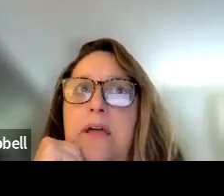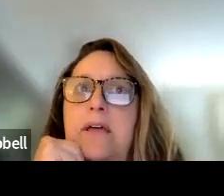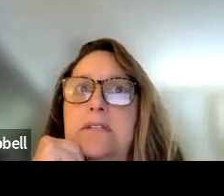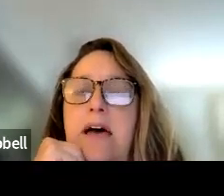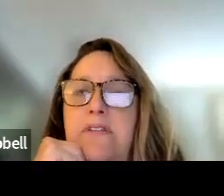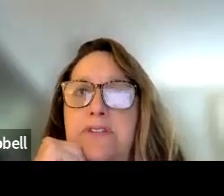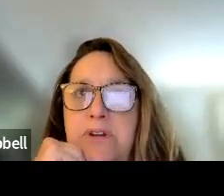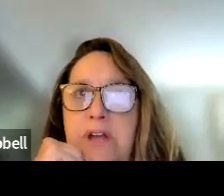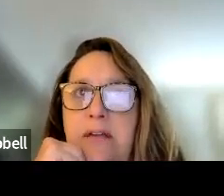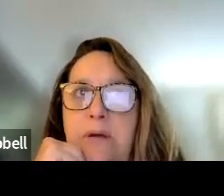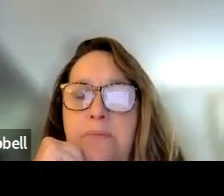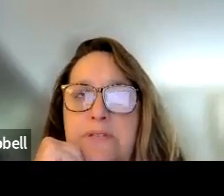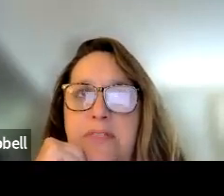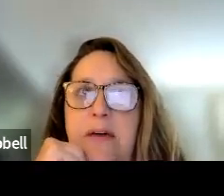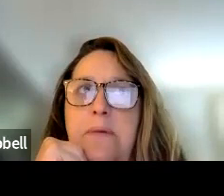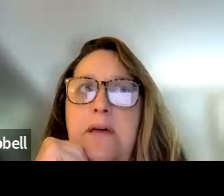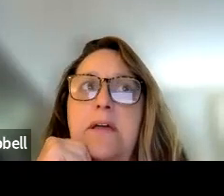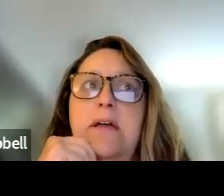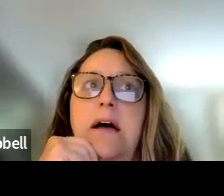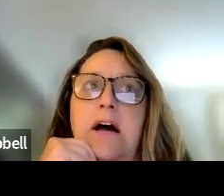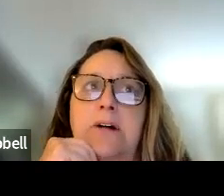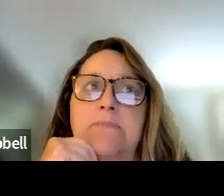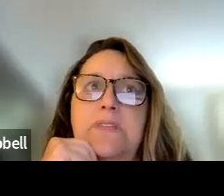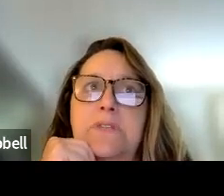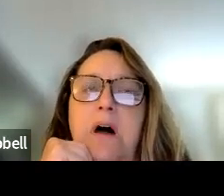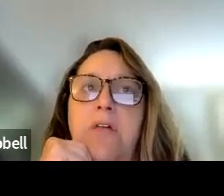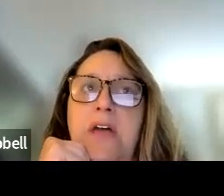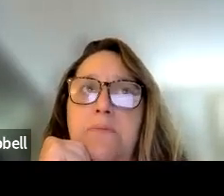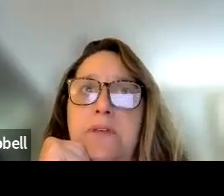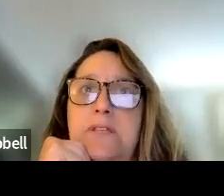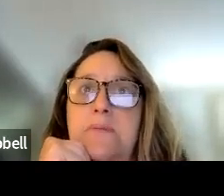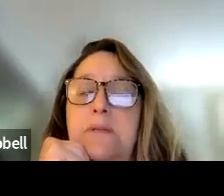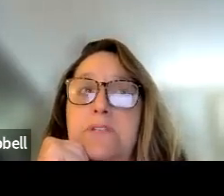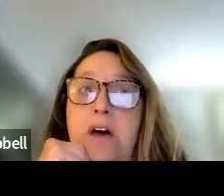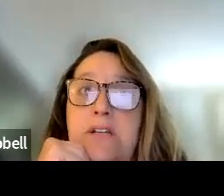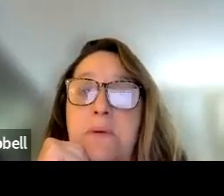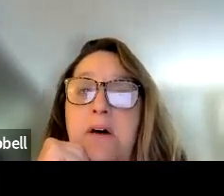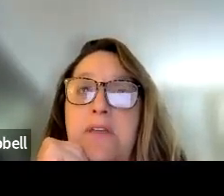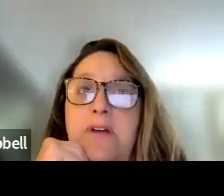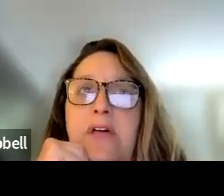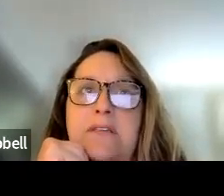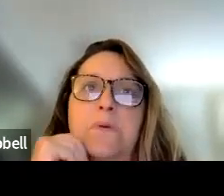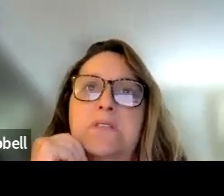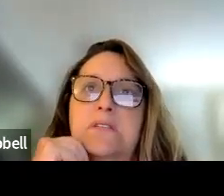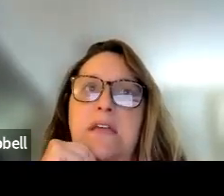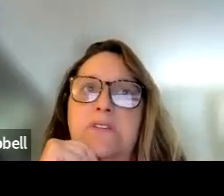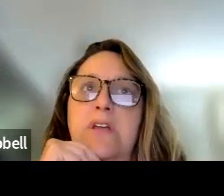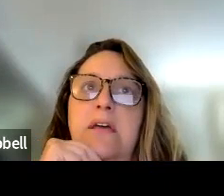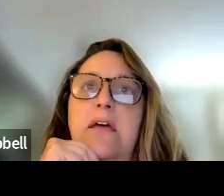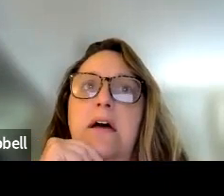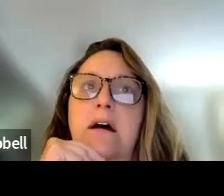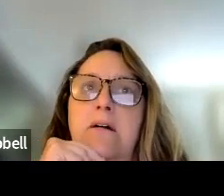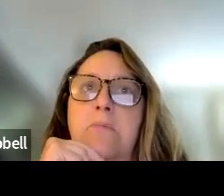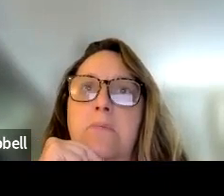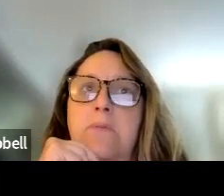afford to have an attorney represent them. So all the other bills that we had talked about in our last